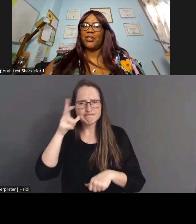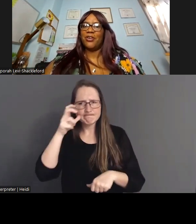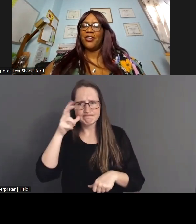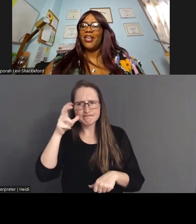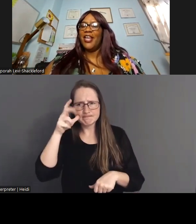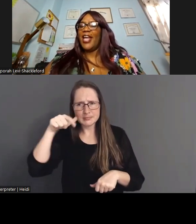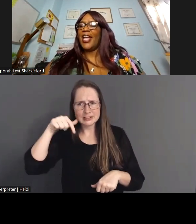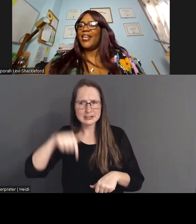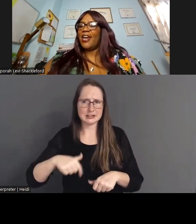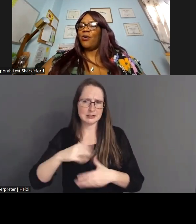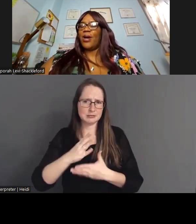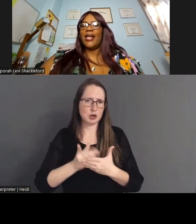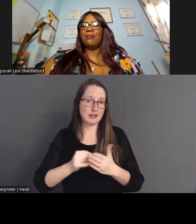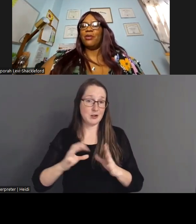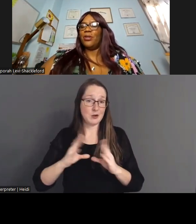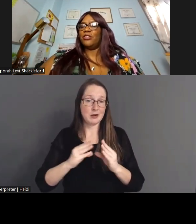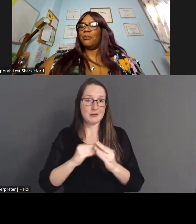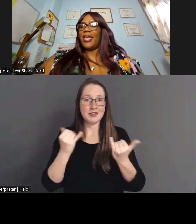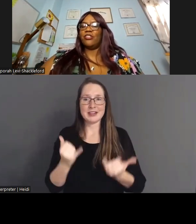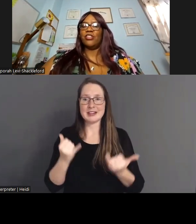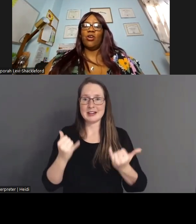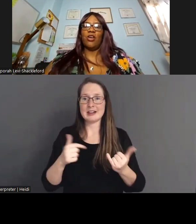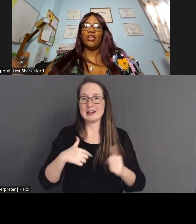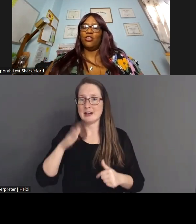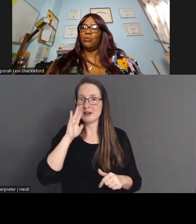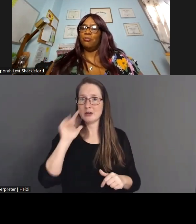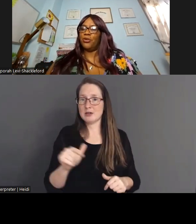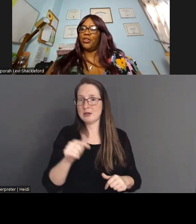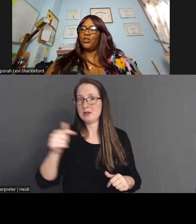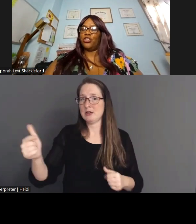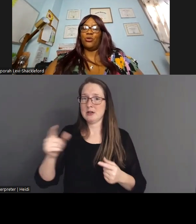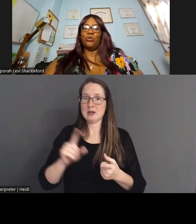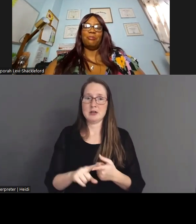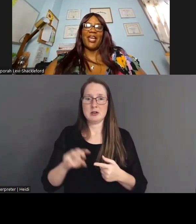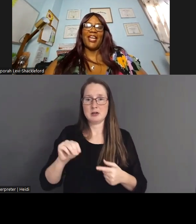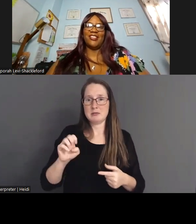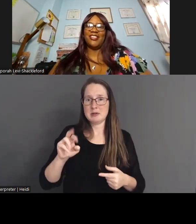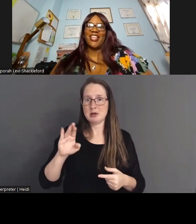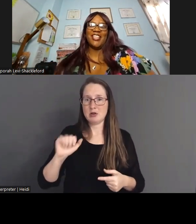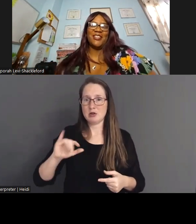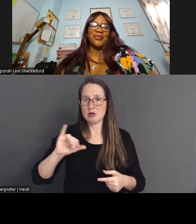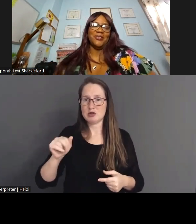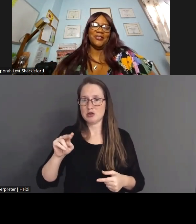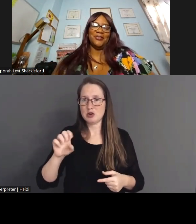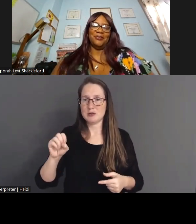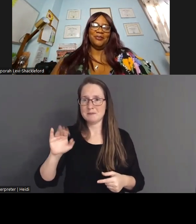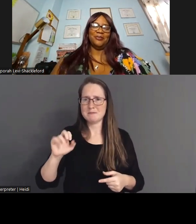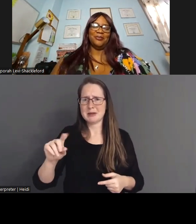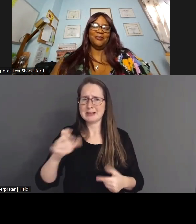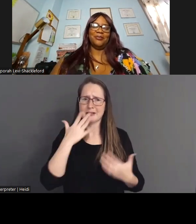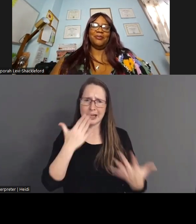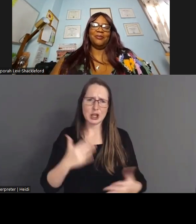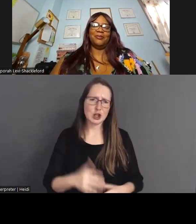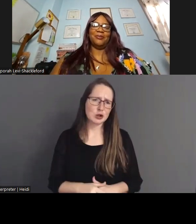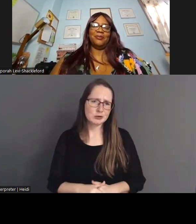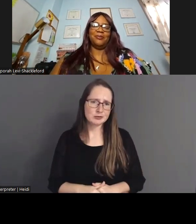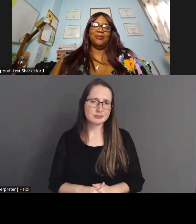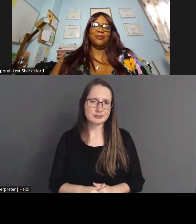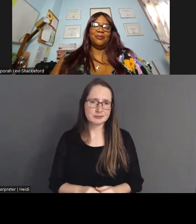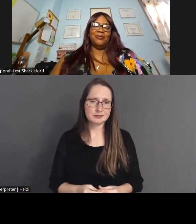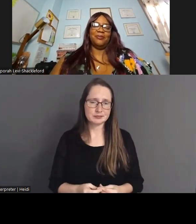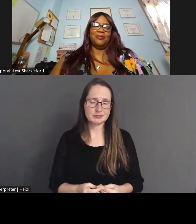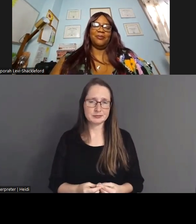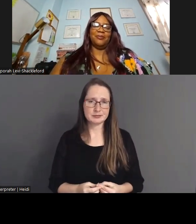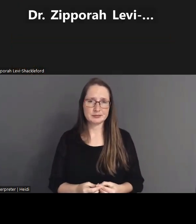of the webinar. And now I am going to pass it on to Muriel Jones-Banks. Thank you.